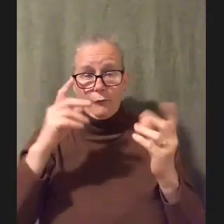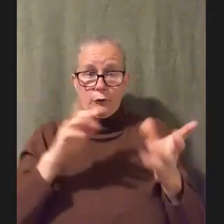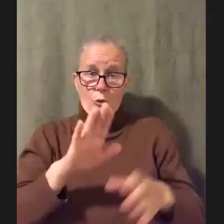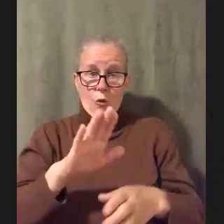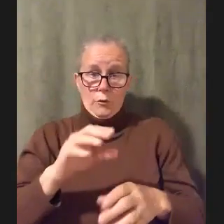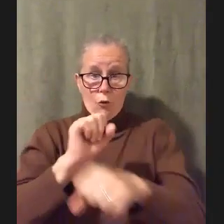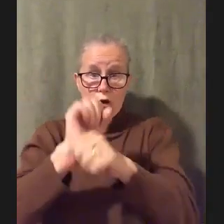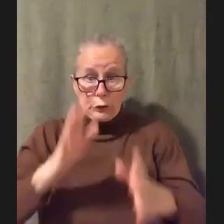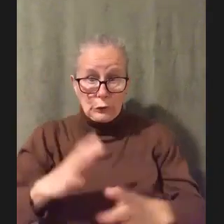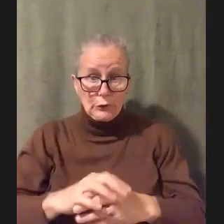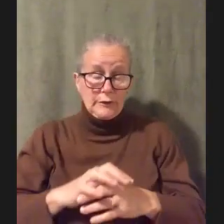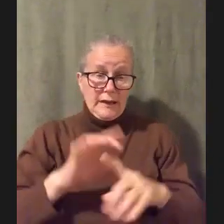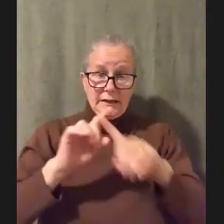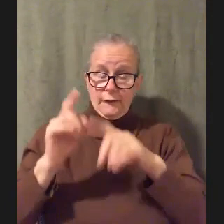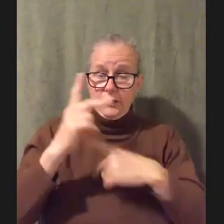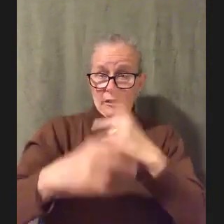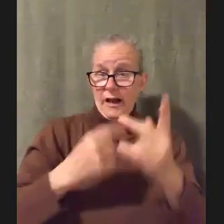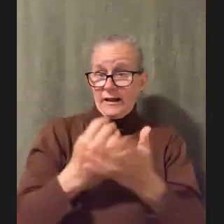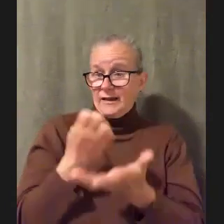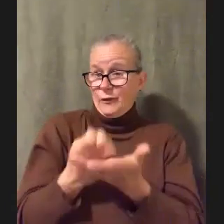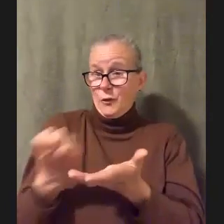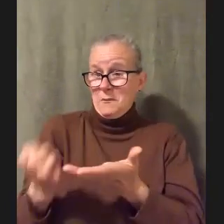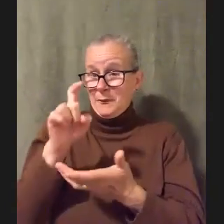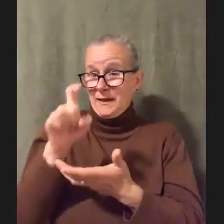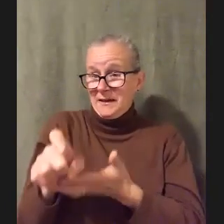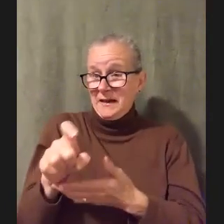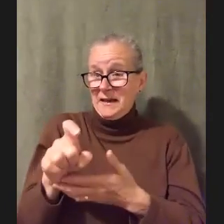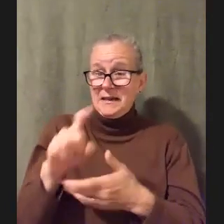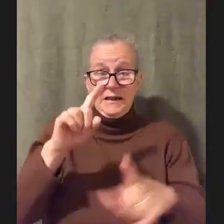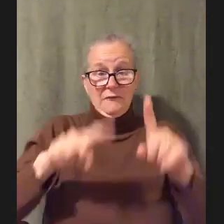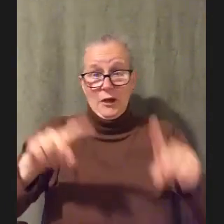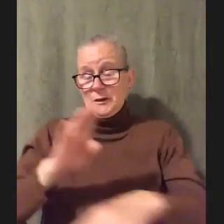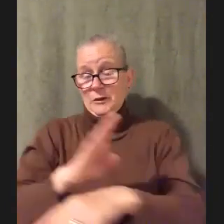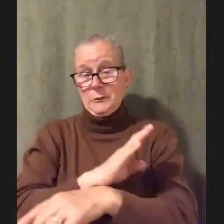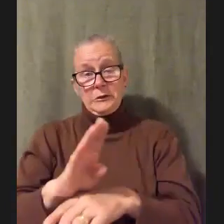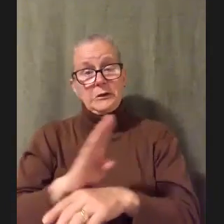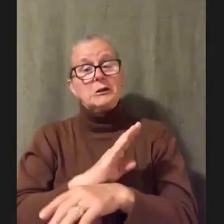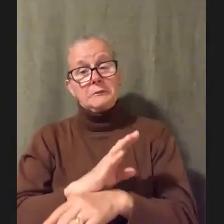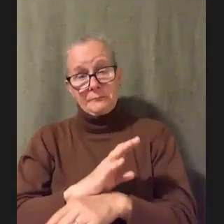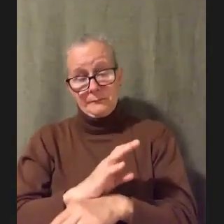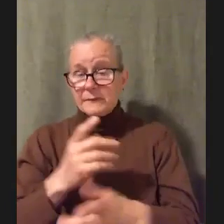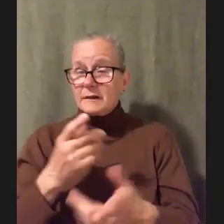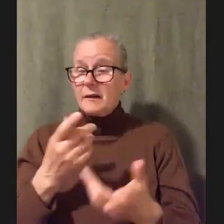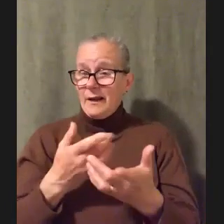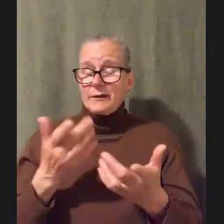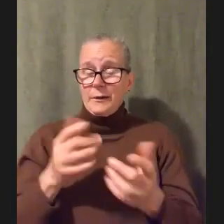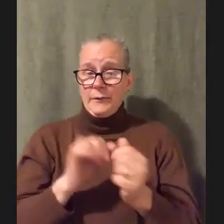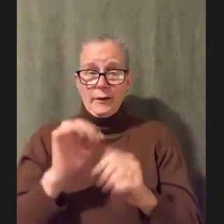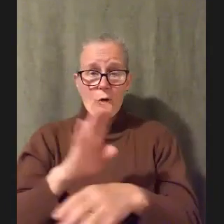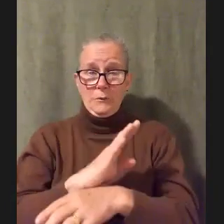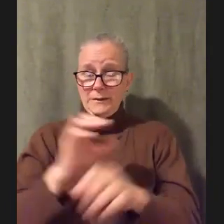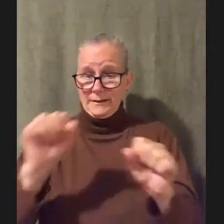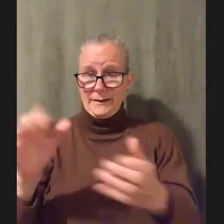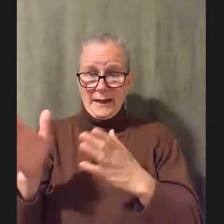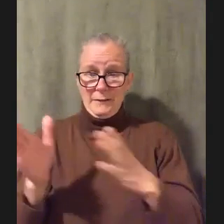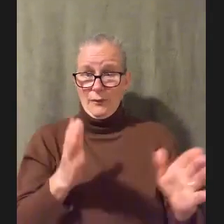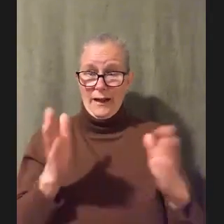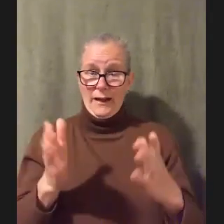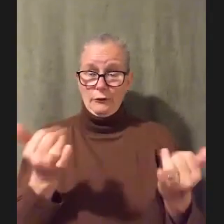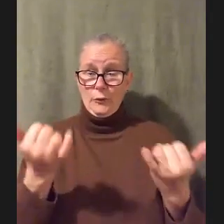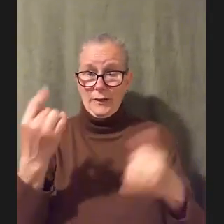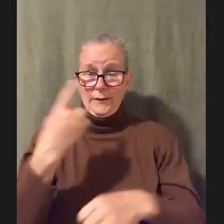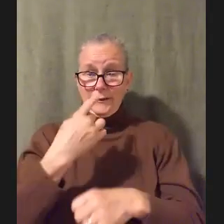equipment and situation we need in various businesses. That's something that all businesses can start planning on doing now as